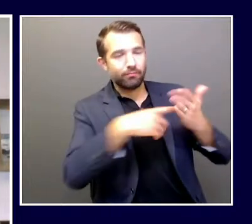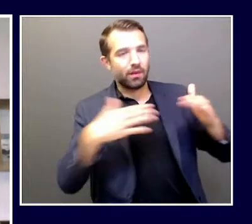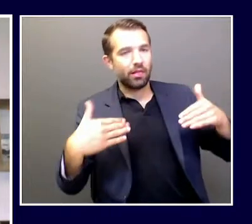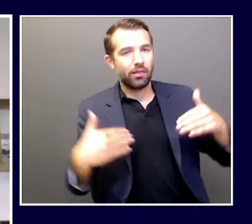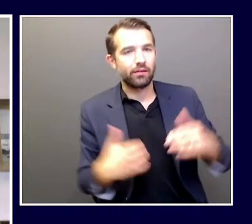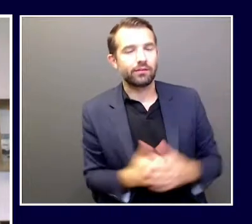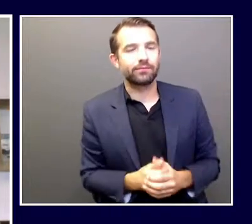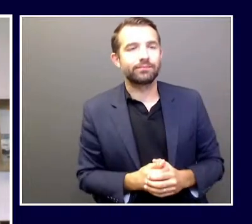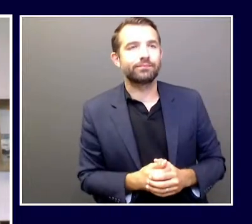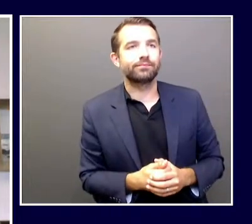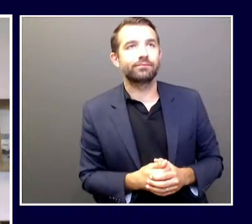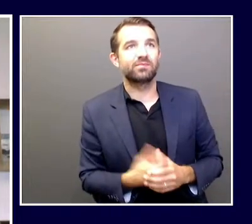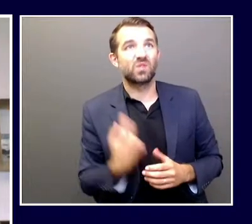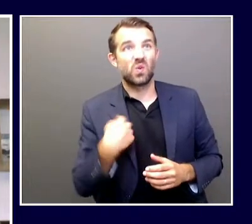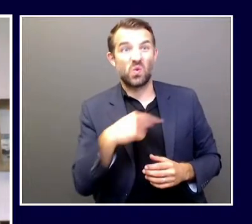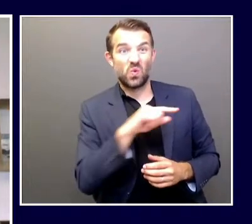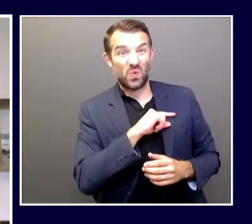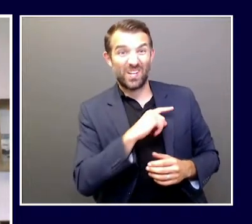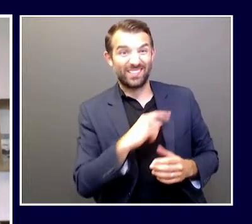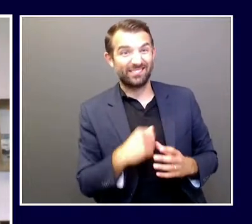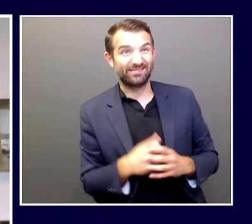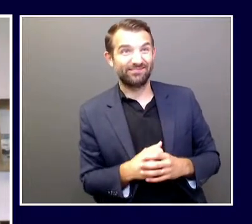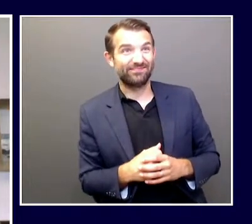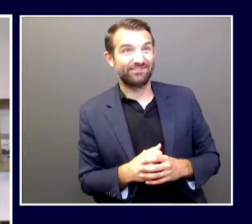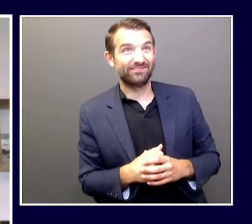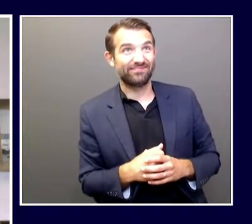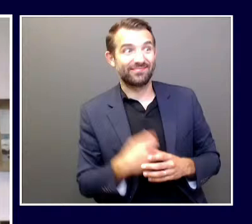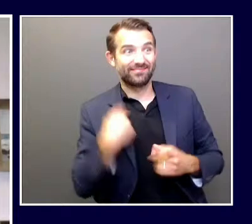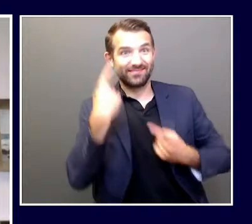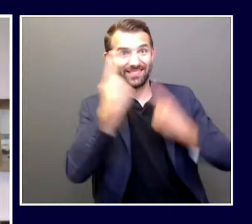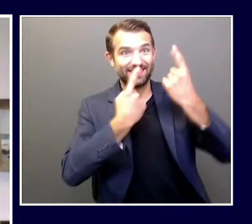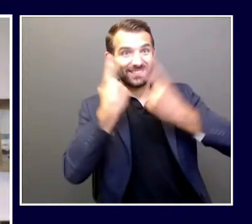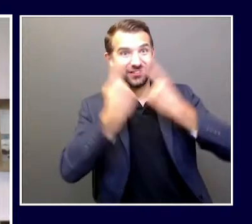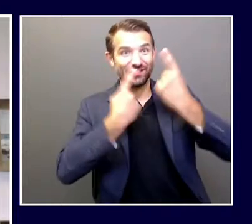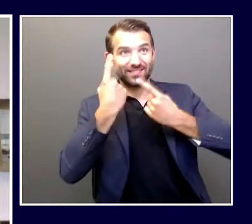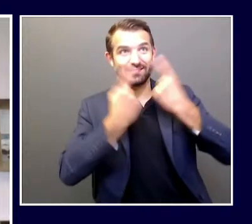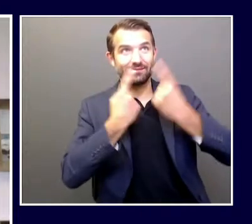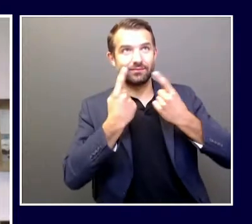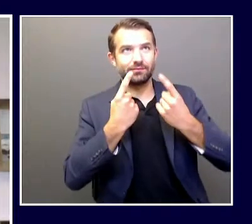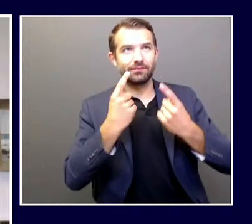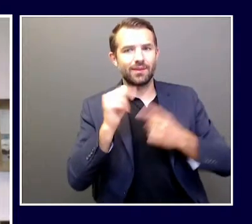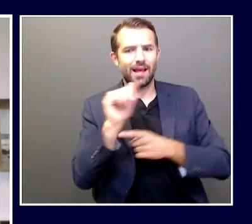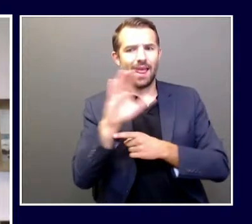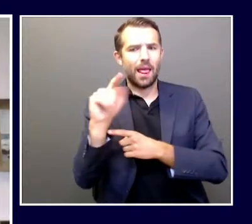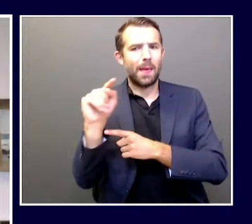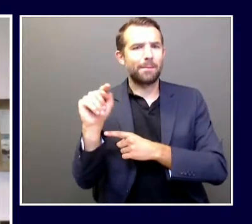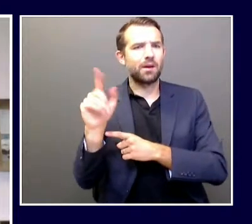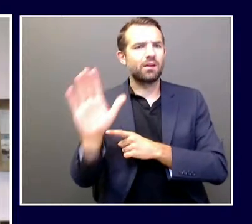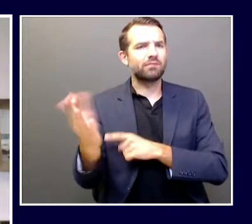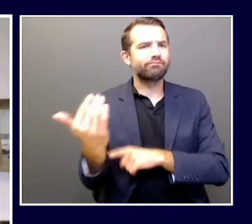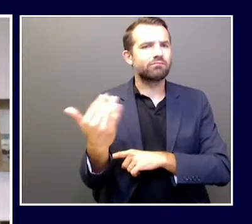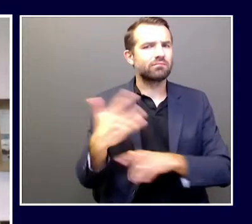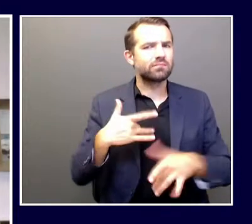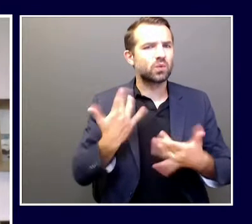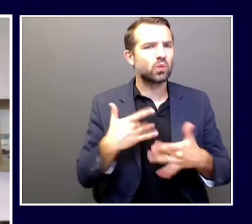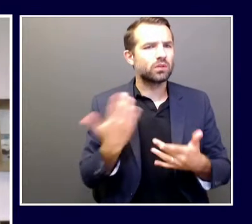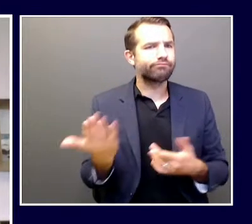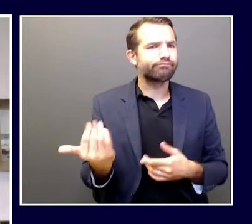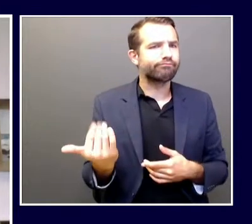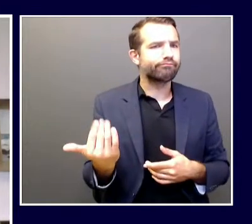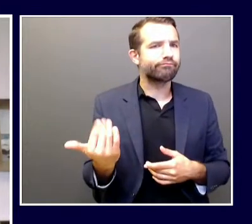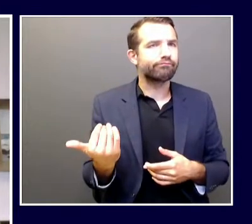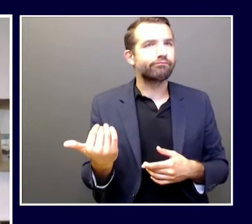to get some better answers from Abbott to help better inform our use of these Binax Now tests, because they have